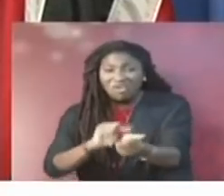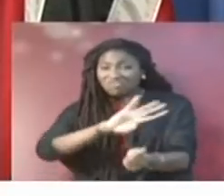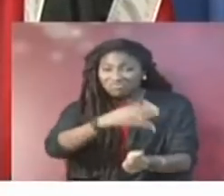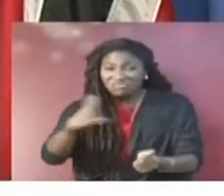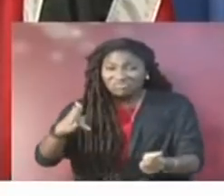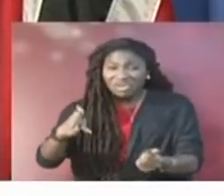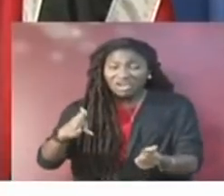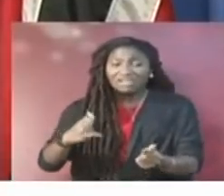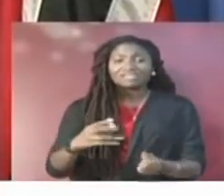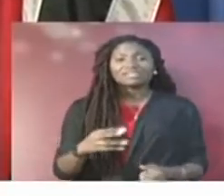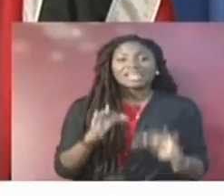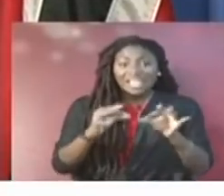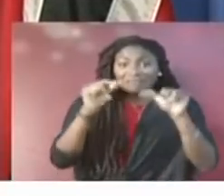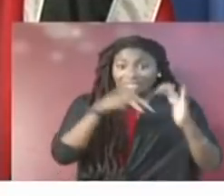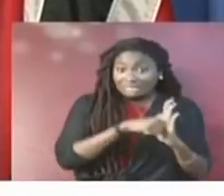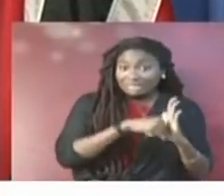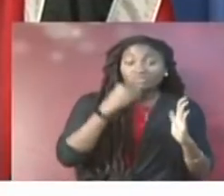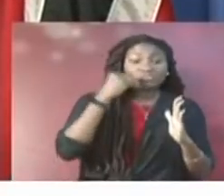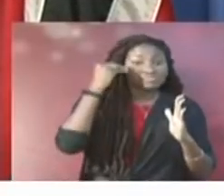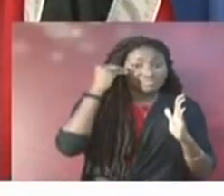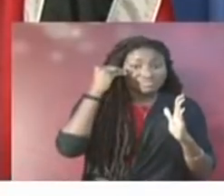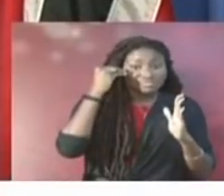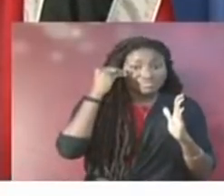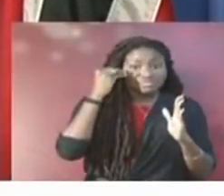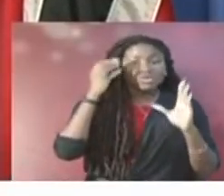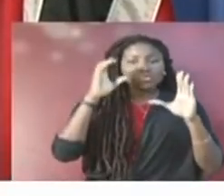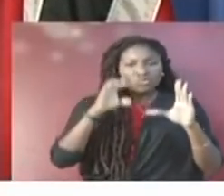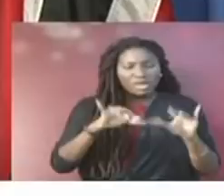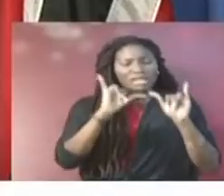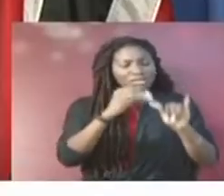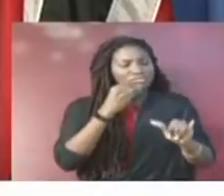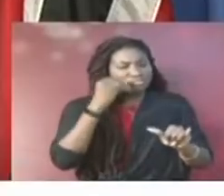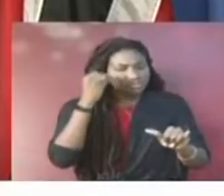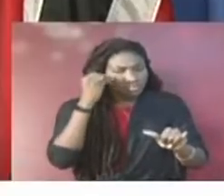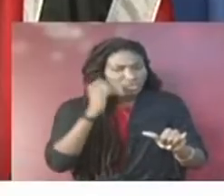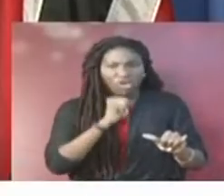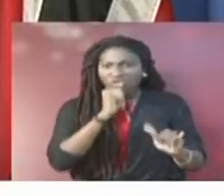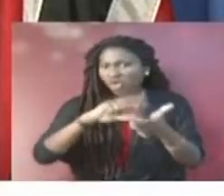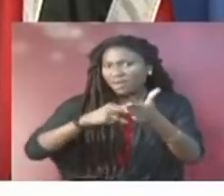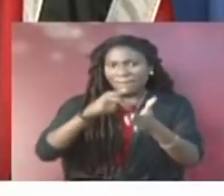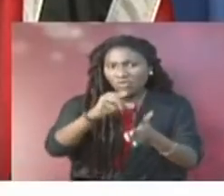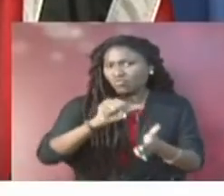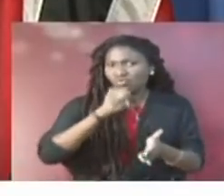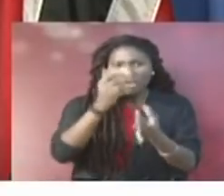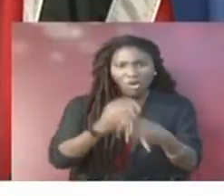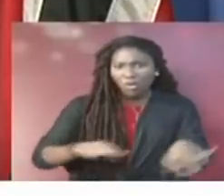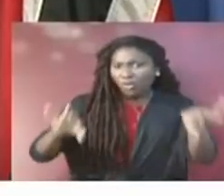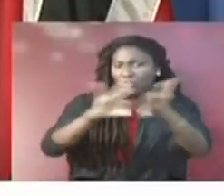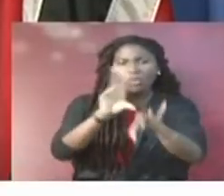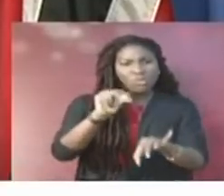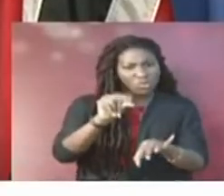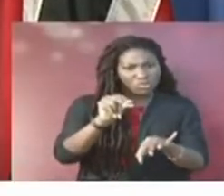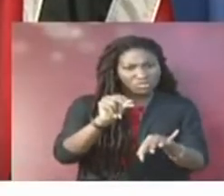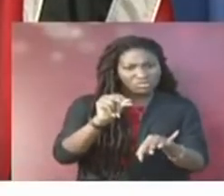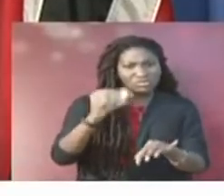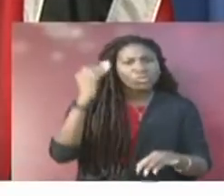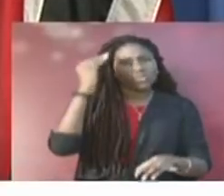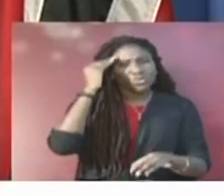out, we can continue for a while without them. But certainly there are some people who have to be out there. I mean, the tea and tech